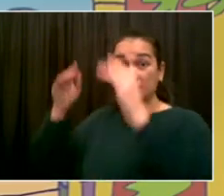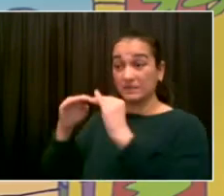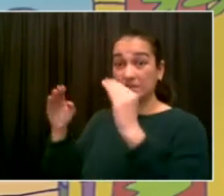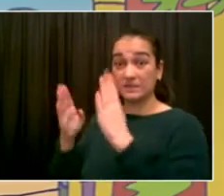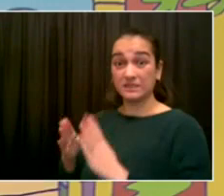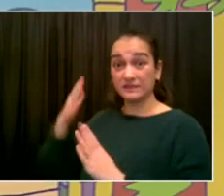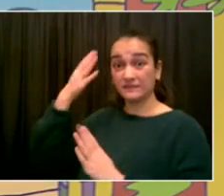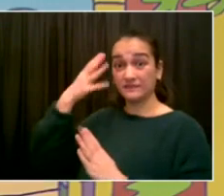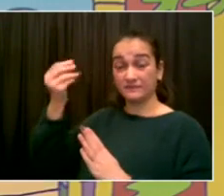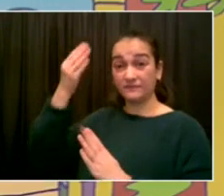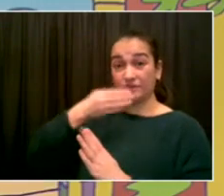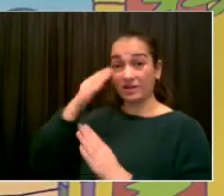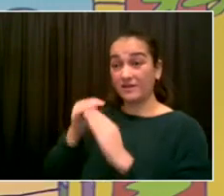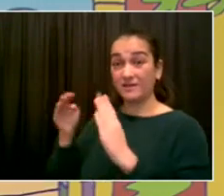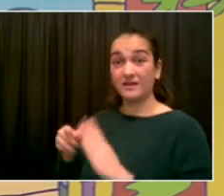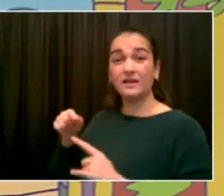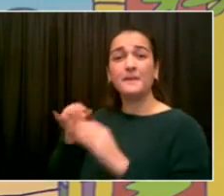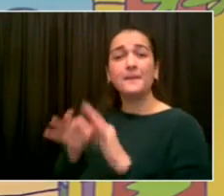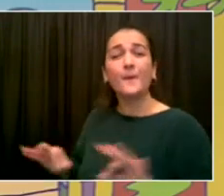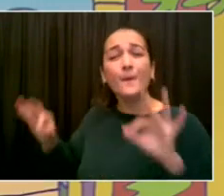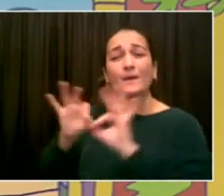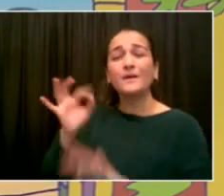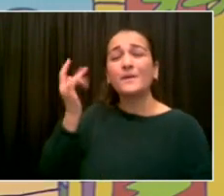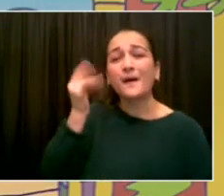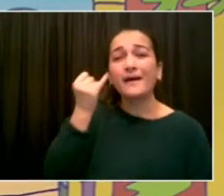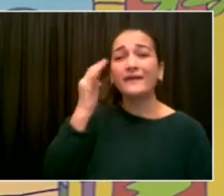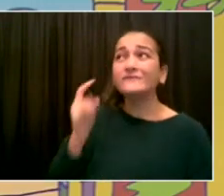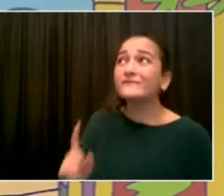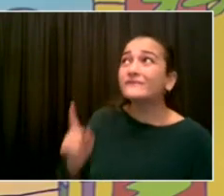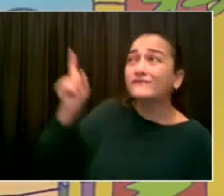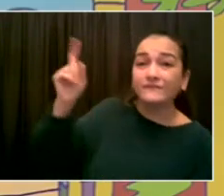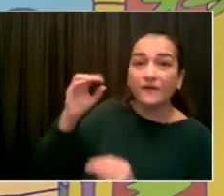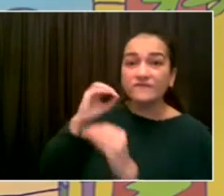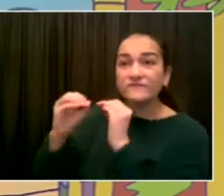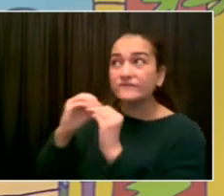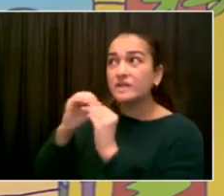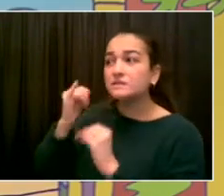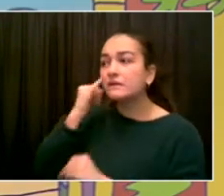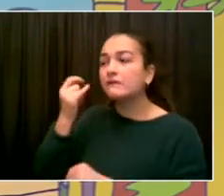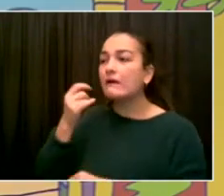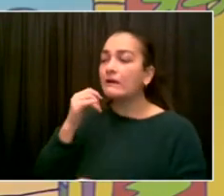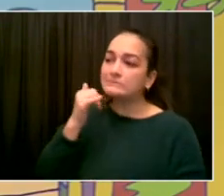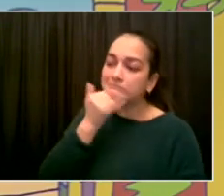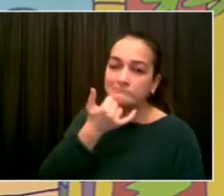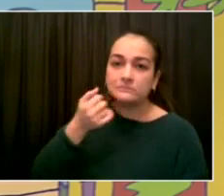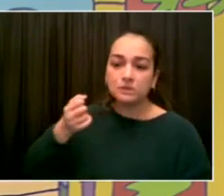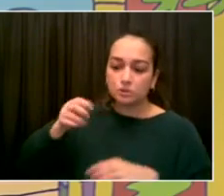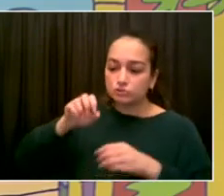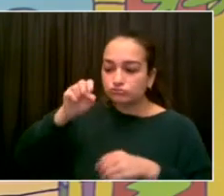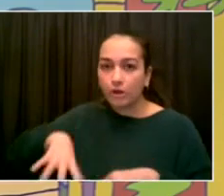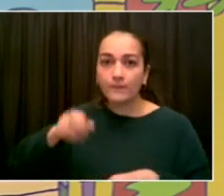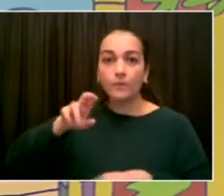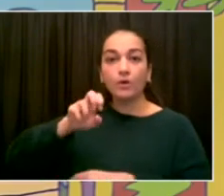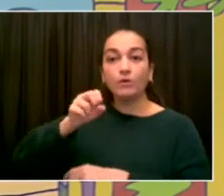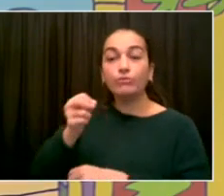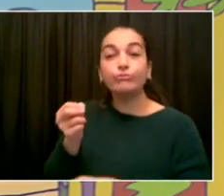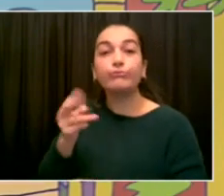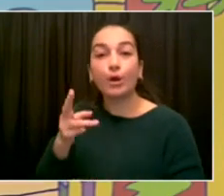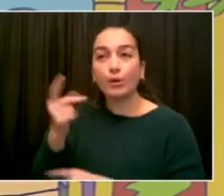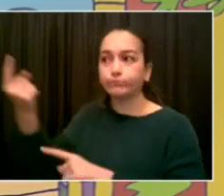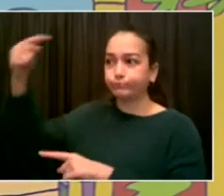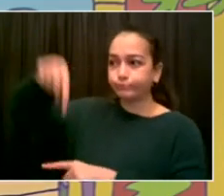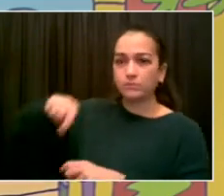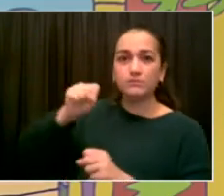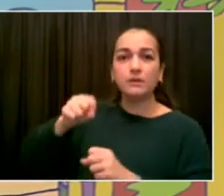the work and then aren't doing the work. That's a problem. What we need is, if a facade has to go up to protect people, get it up, but then get doing the